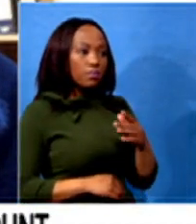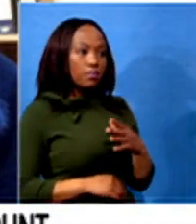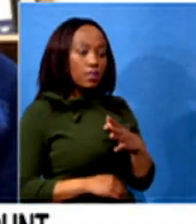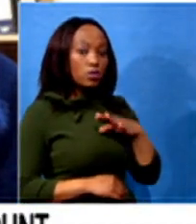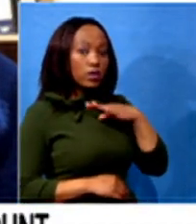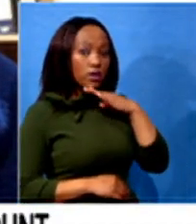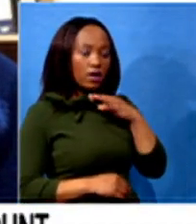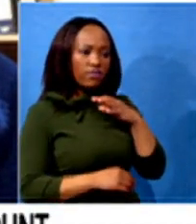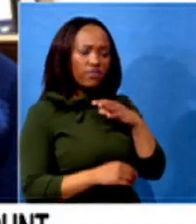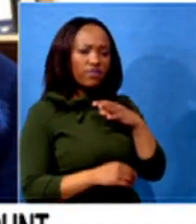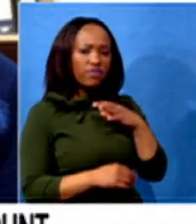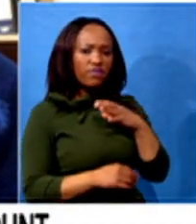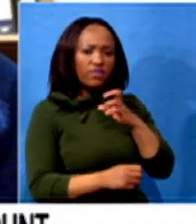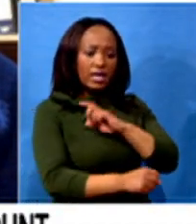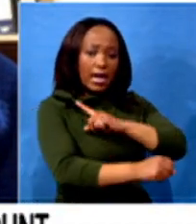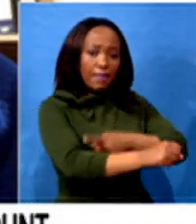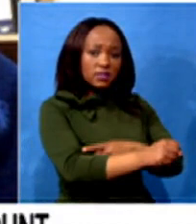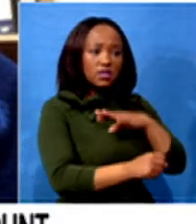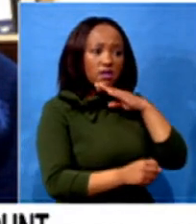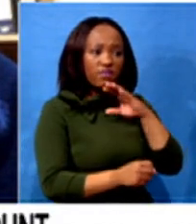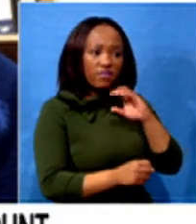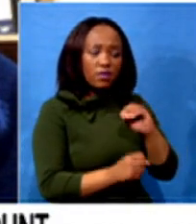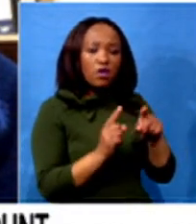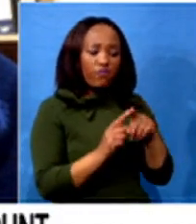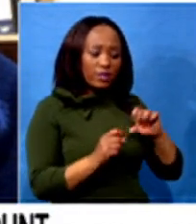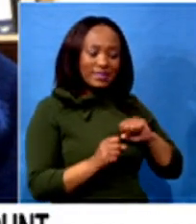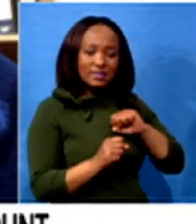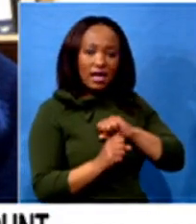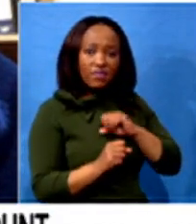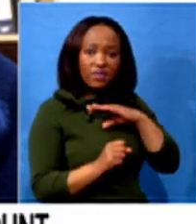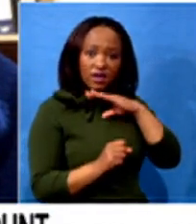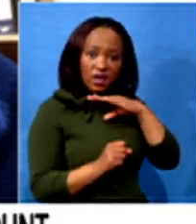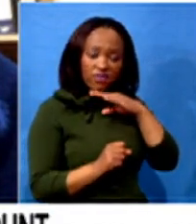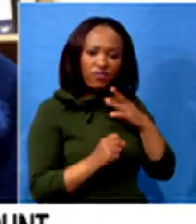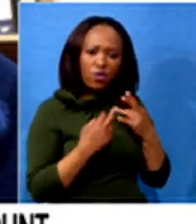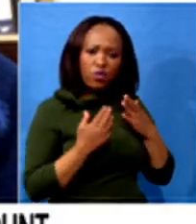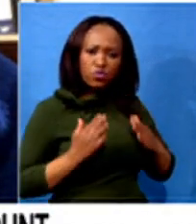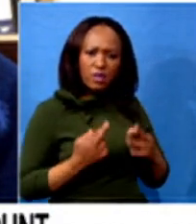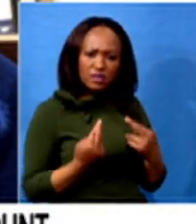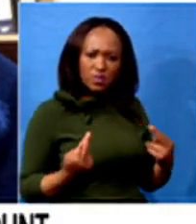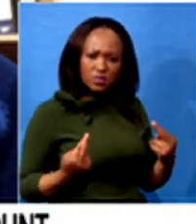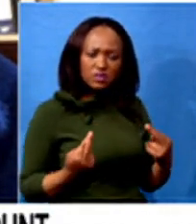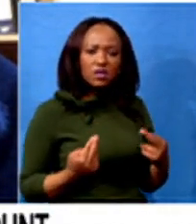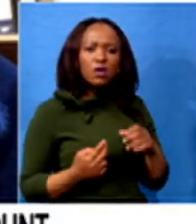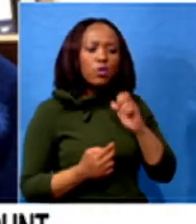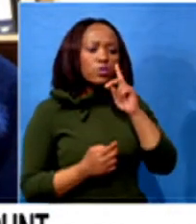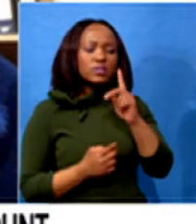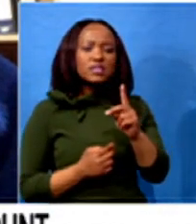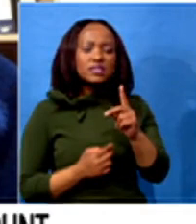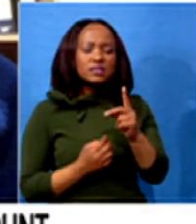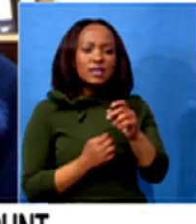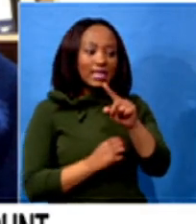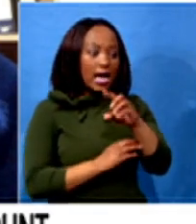capacitated, just in terms of human resources, for example, Ms. Memela? Because if you look at the hundreds of thousands,